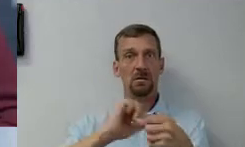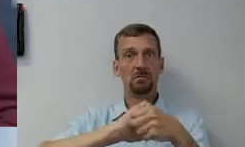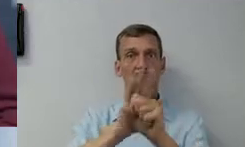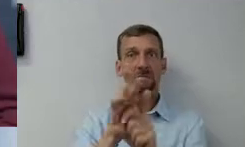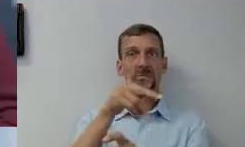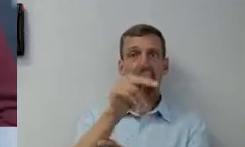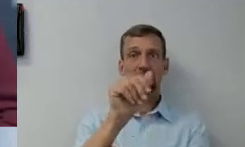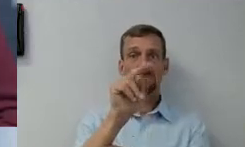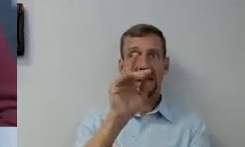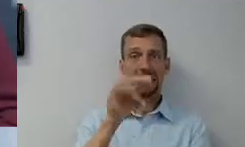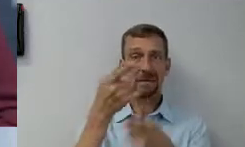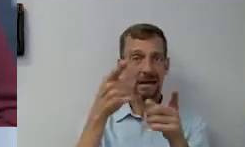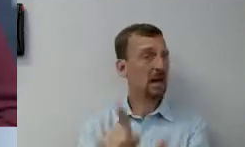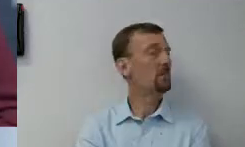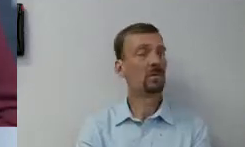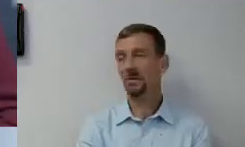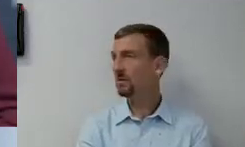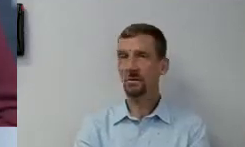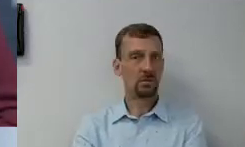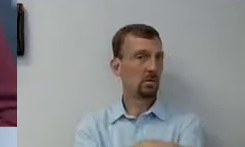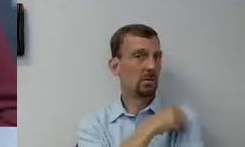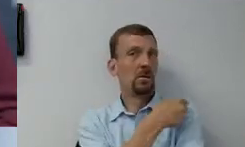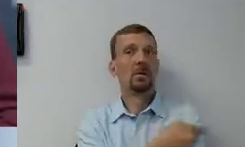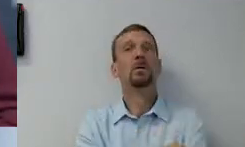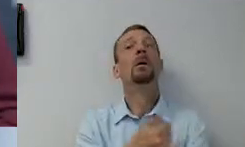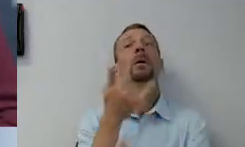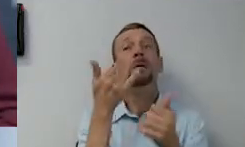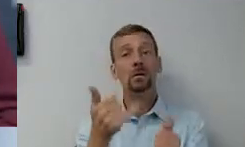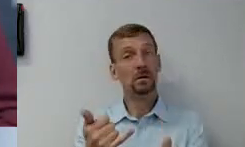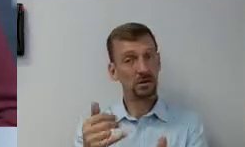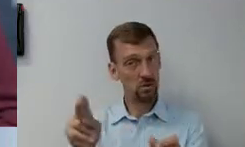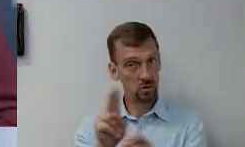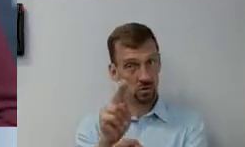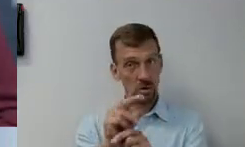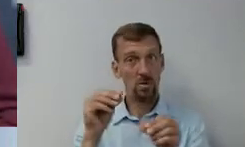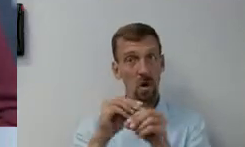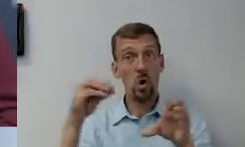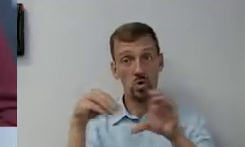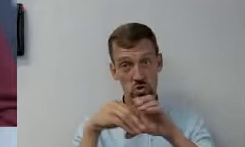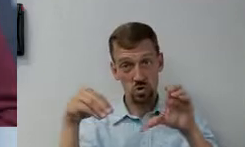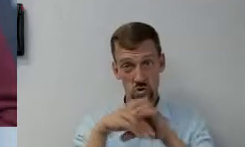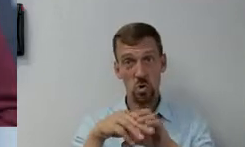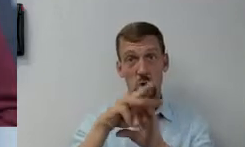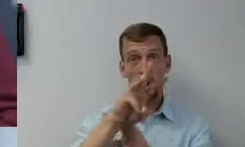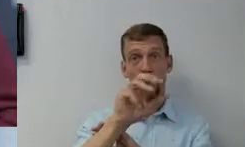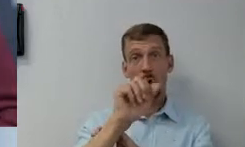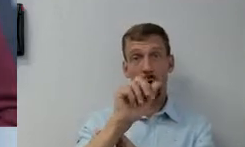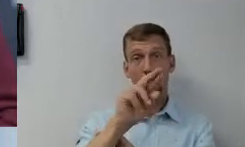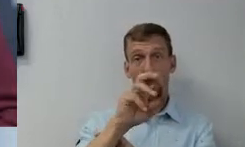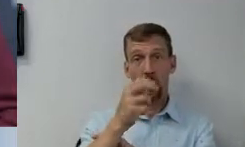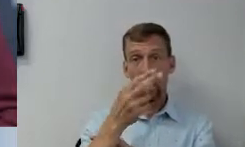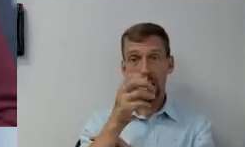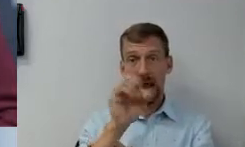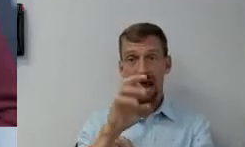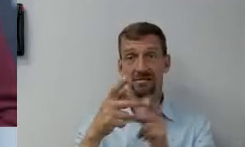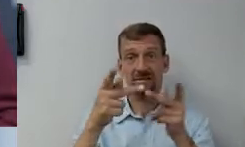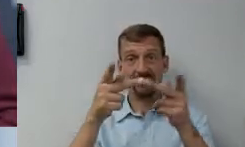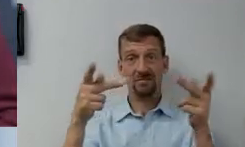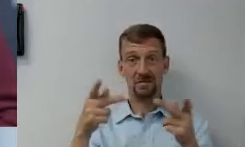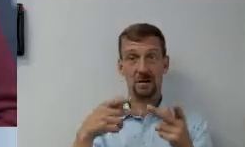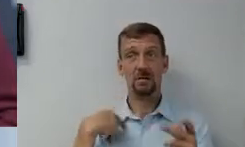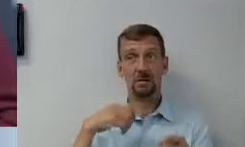pandemic. So hospitals are now definitely stocking up. We're looking for warehouse space where we could actually